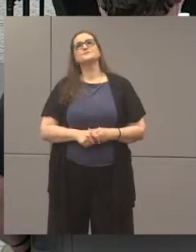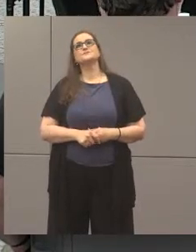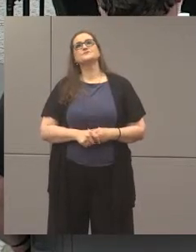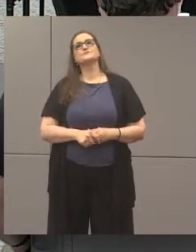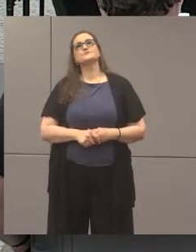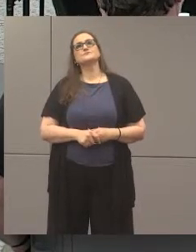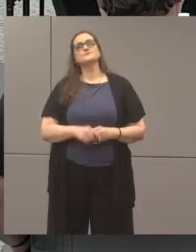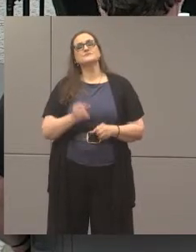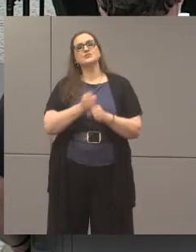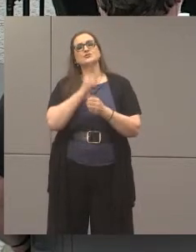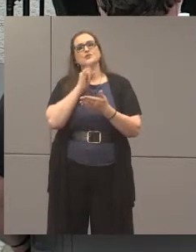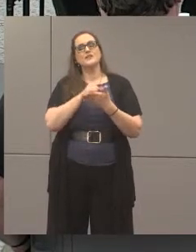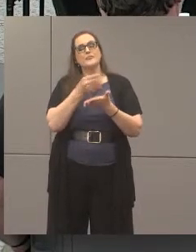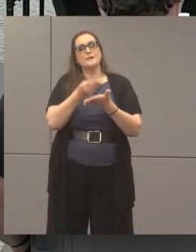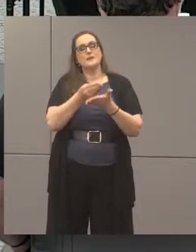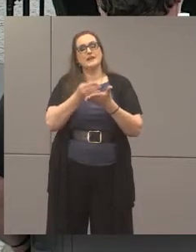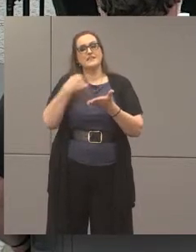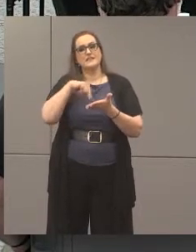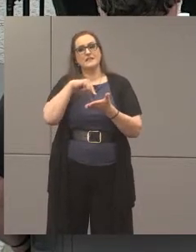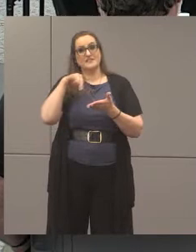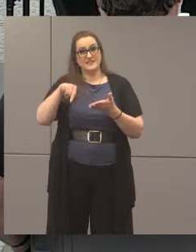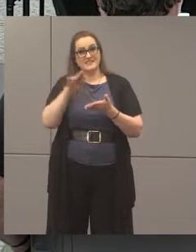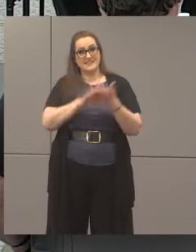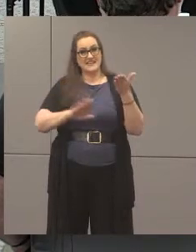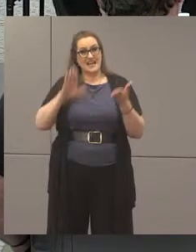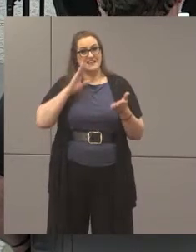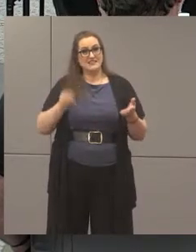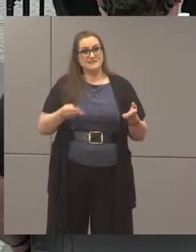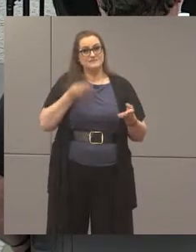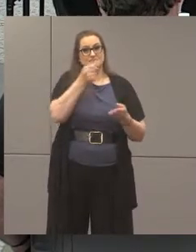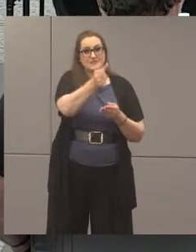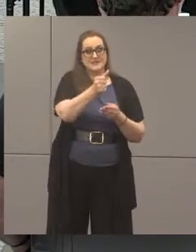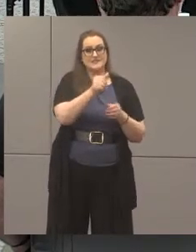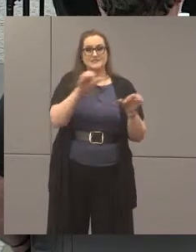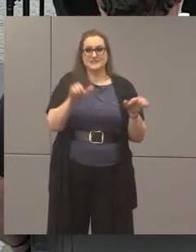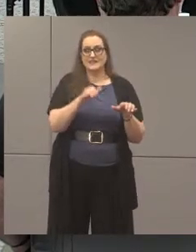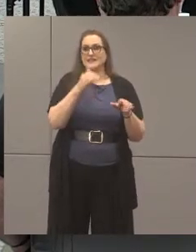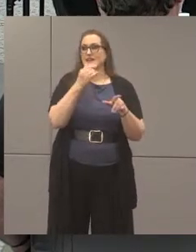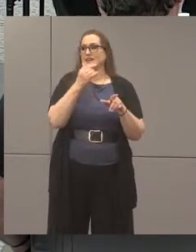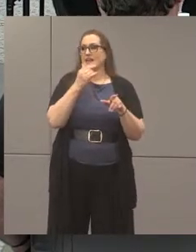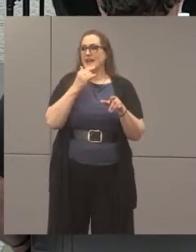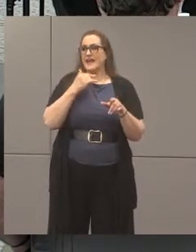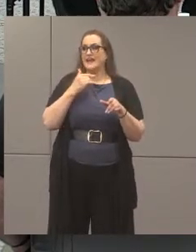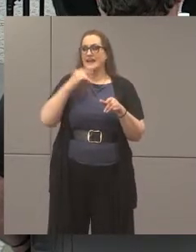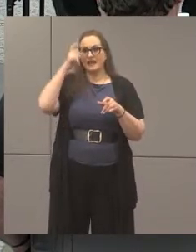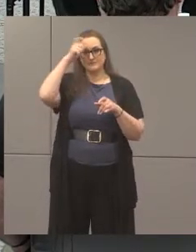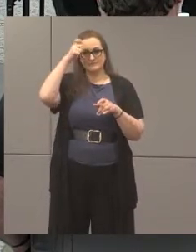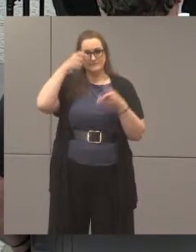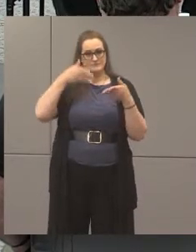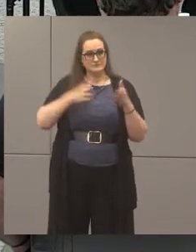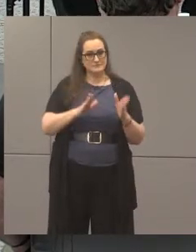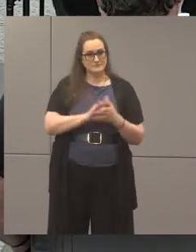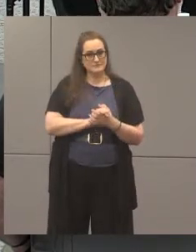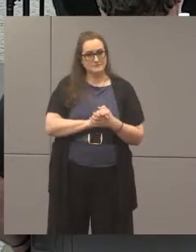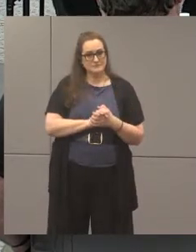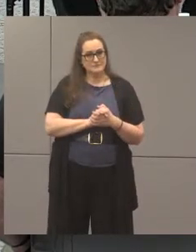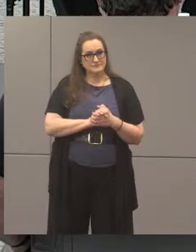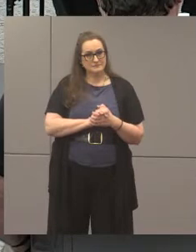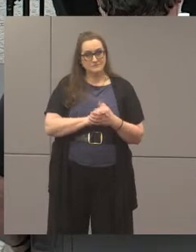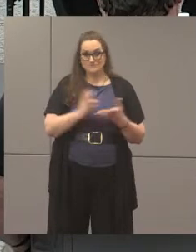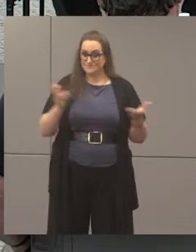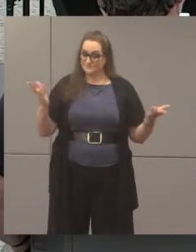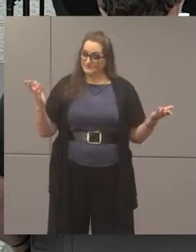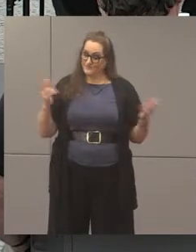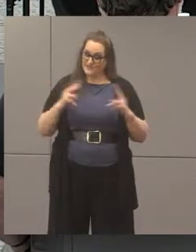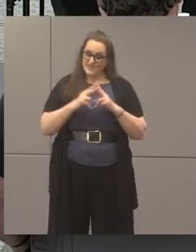and ensure that the money that this college expends is expended in a prudent manner. And it's